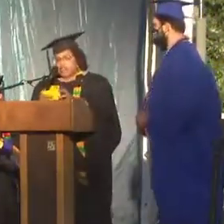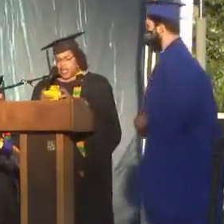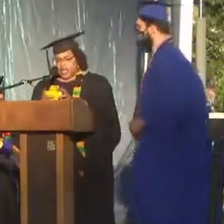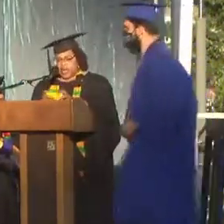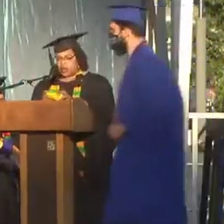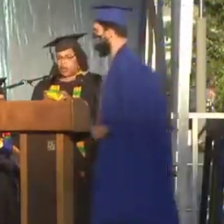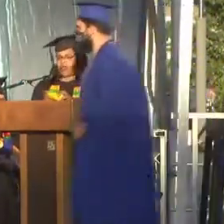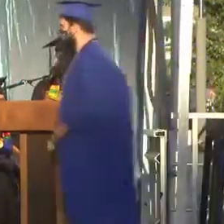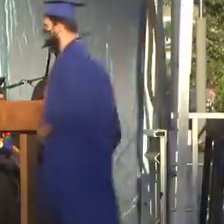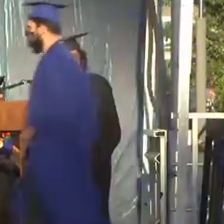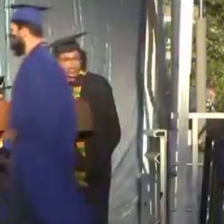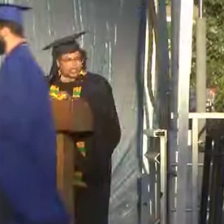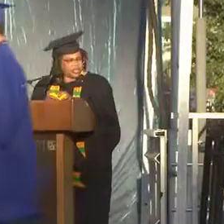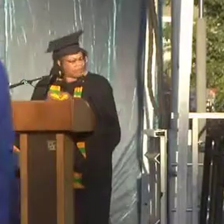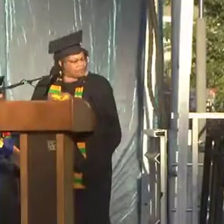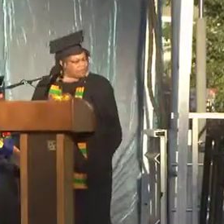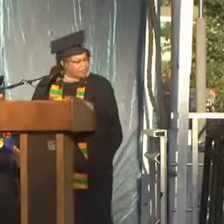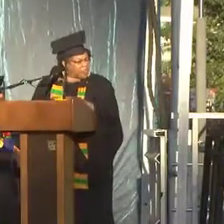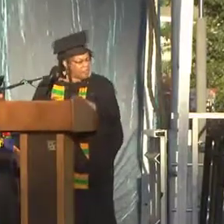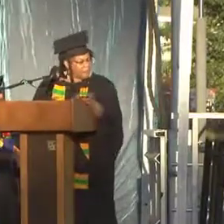Charles Baker with honors.